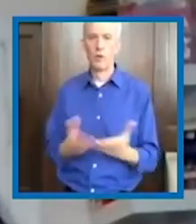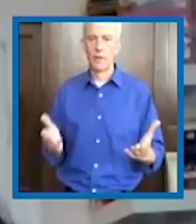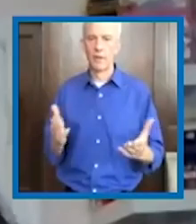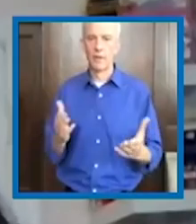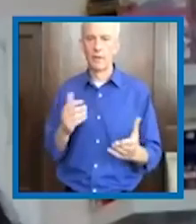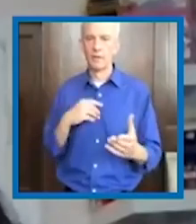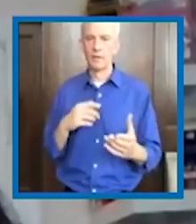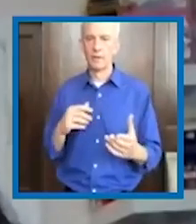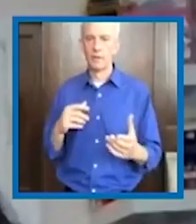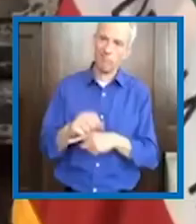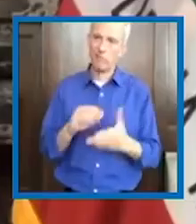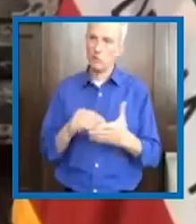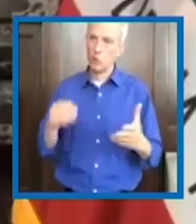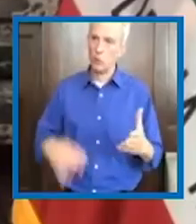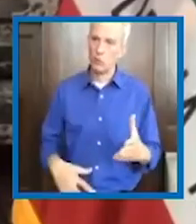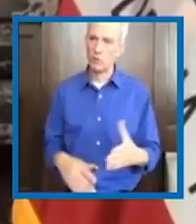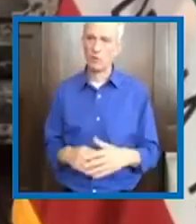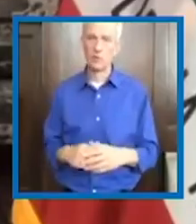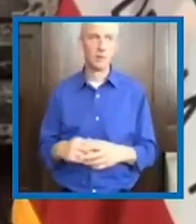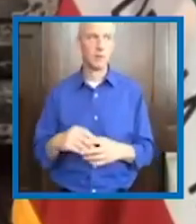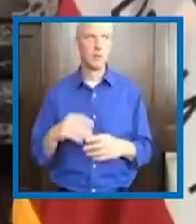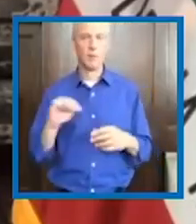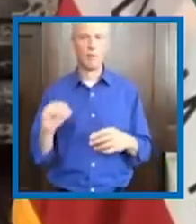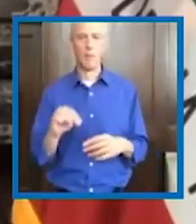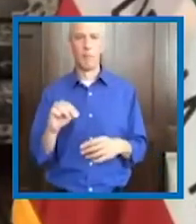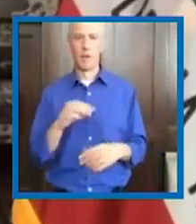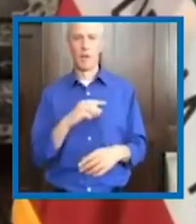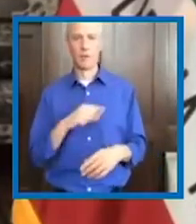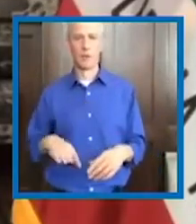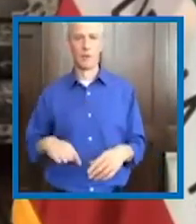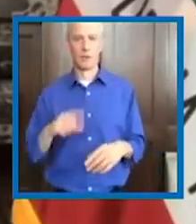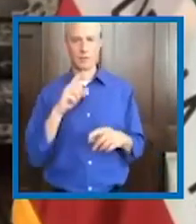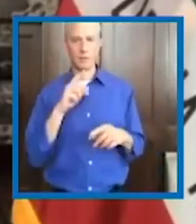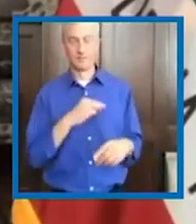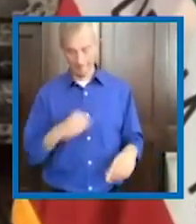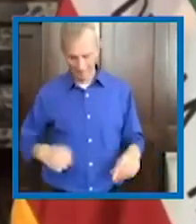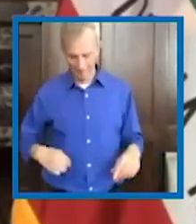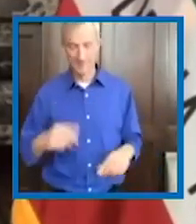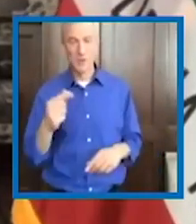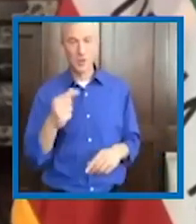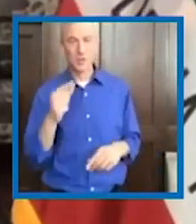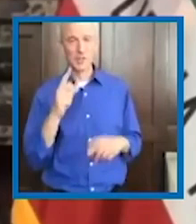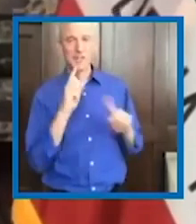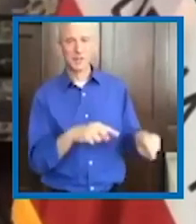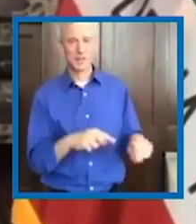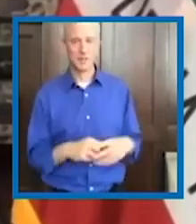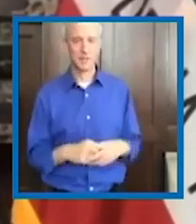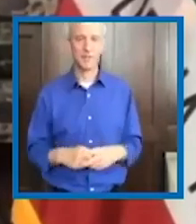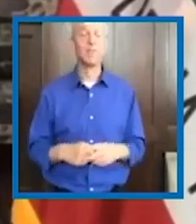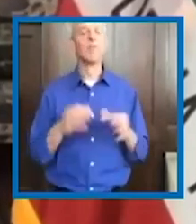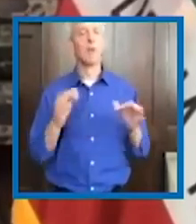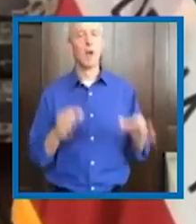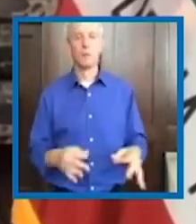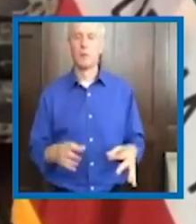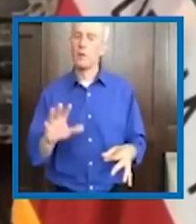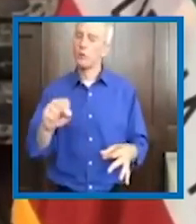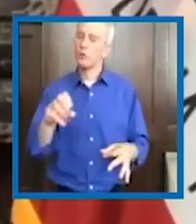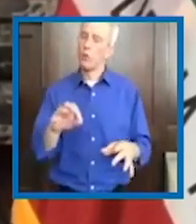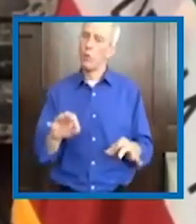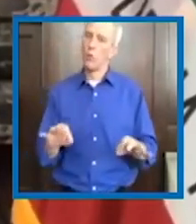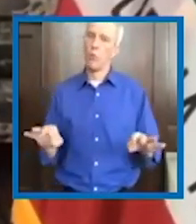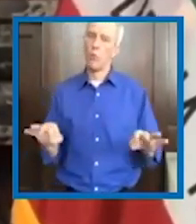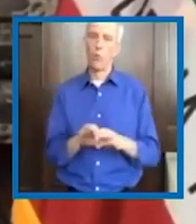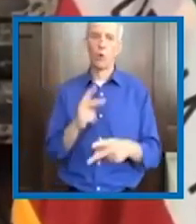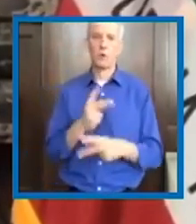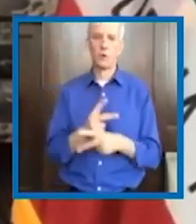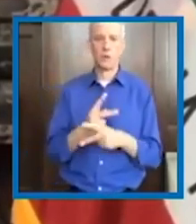because of this pandemic? Absolutely. And it is so important that everybody takes care of their mental health, too, because